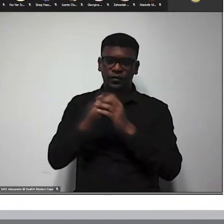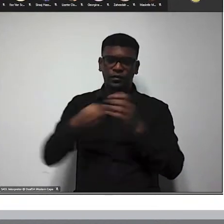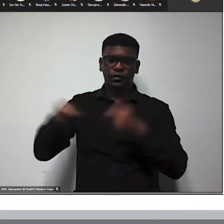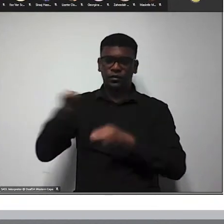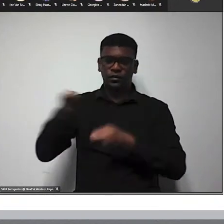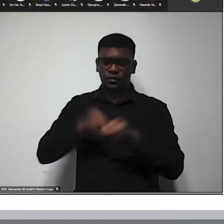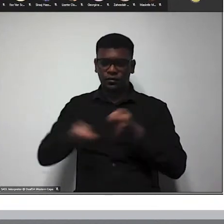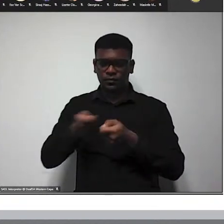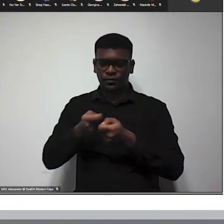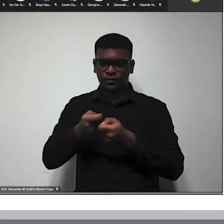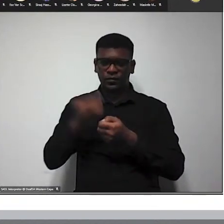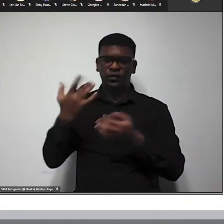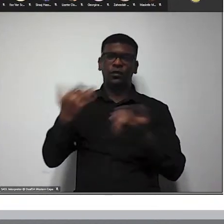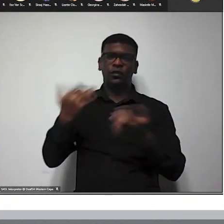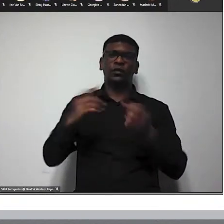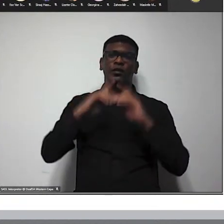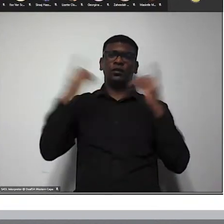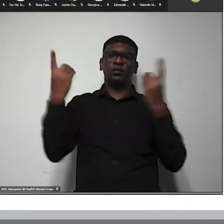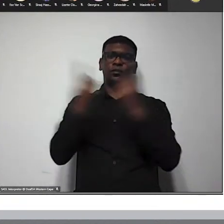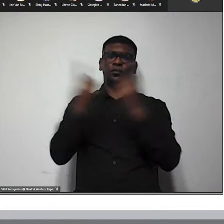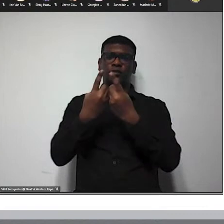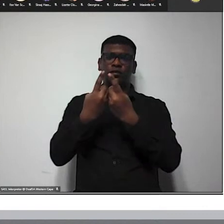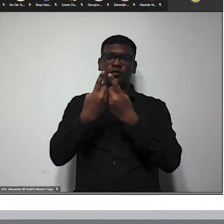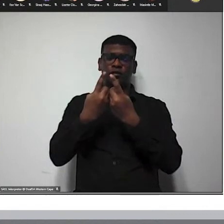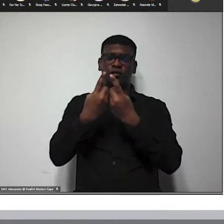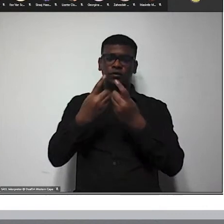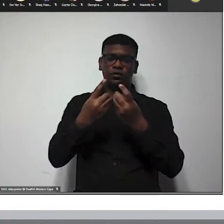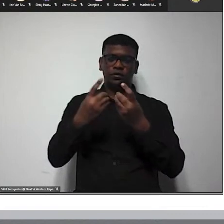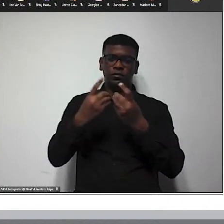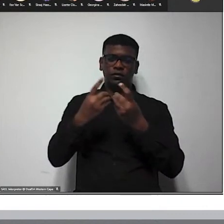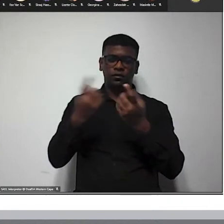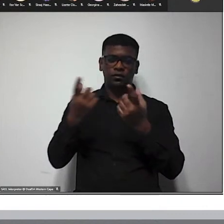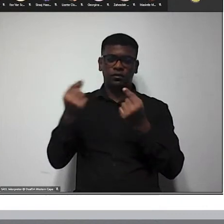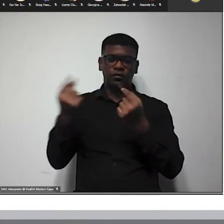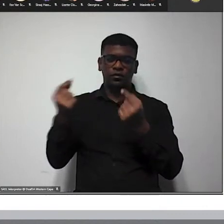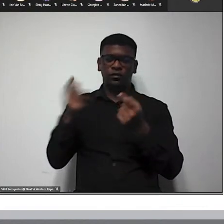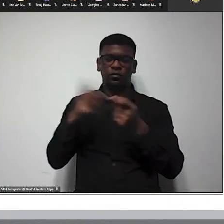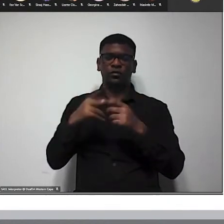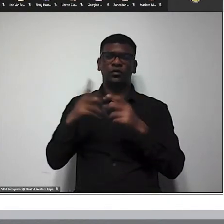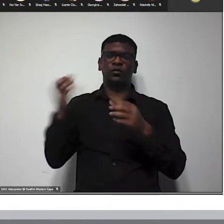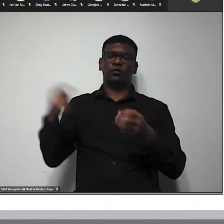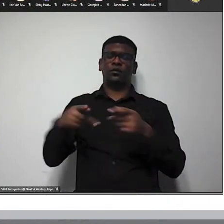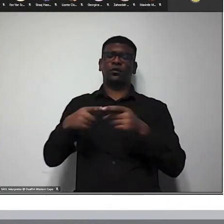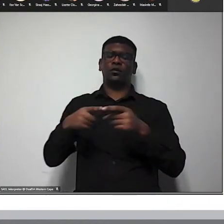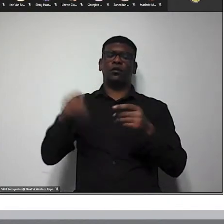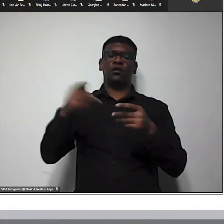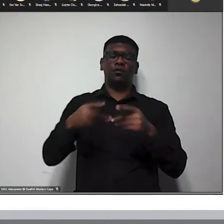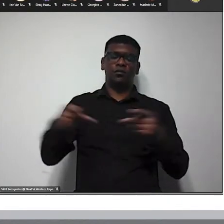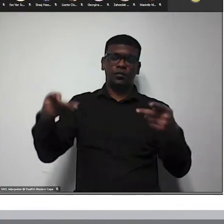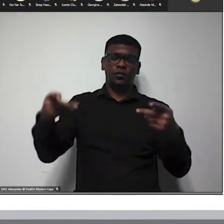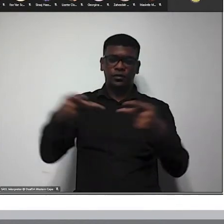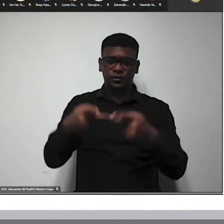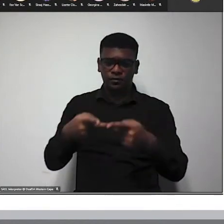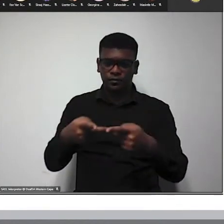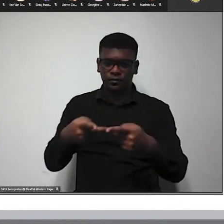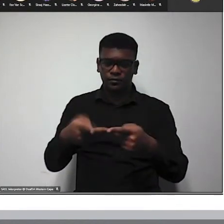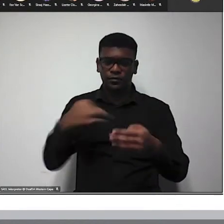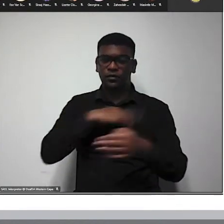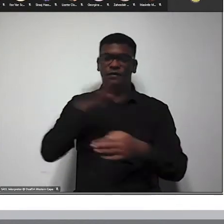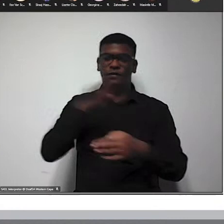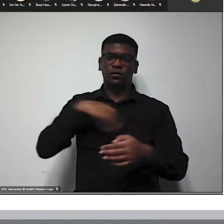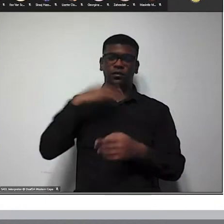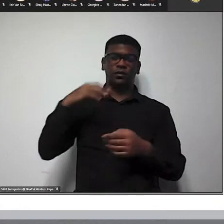is doing to try and lobby for a place, you know, on the table? So that, because you know, we are one